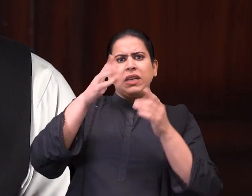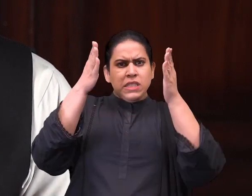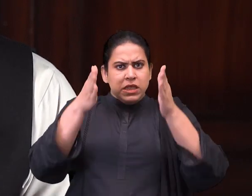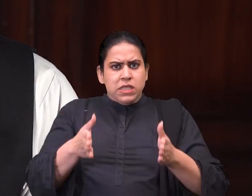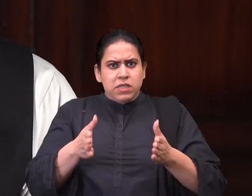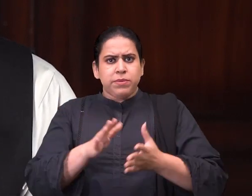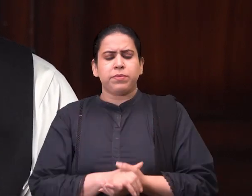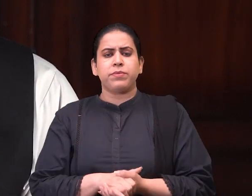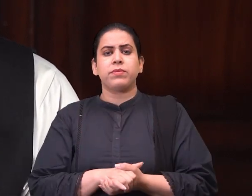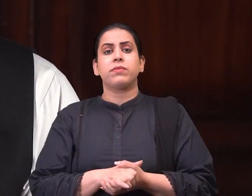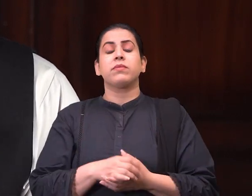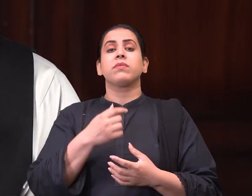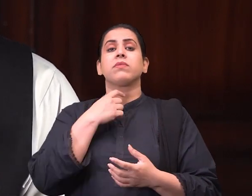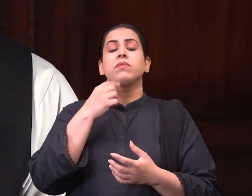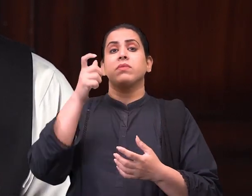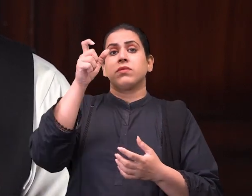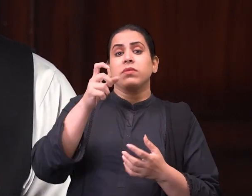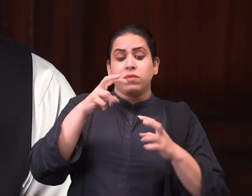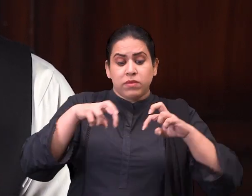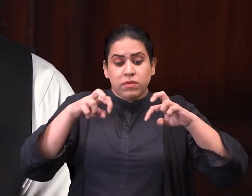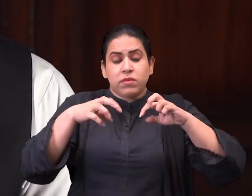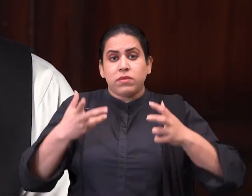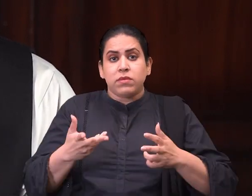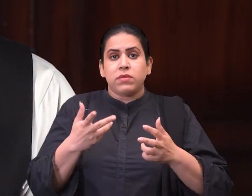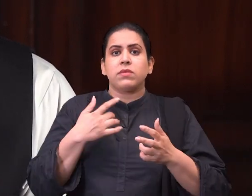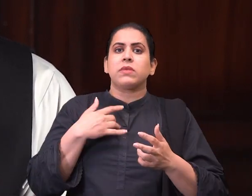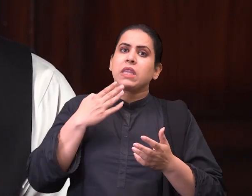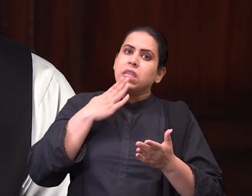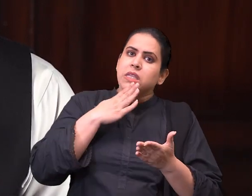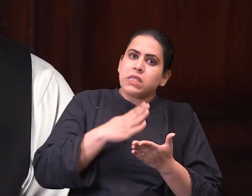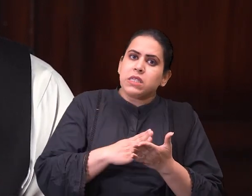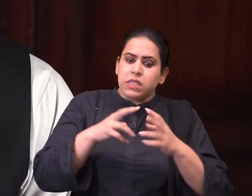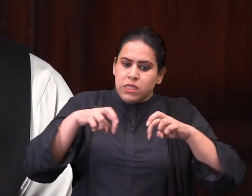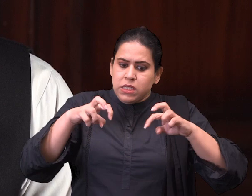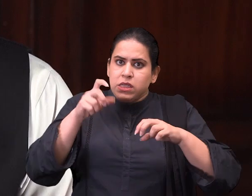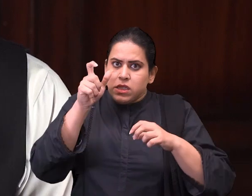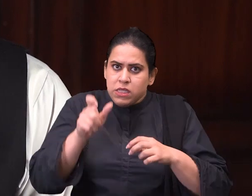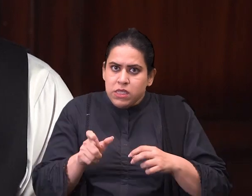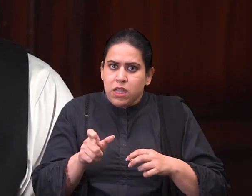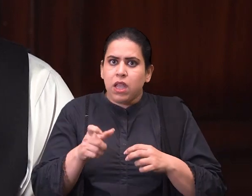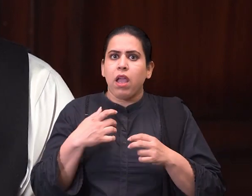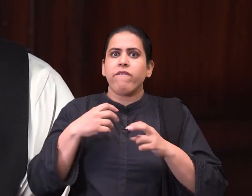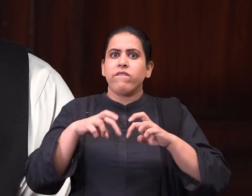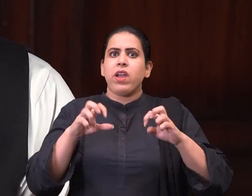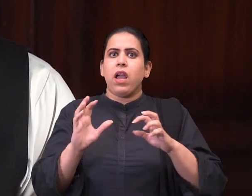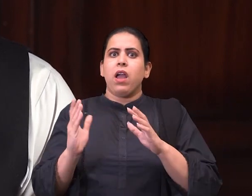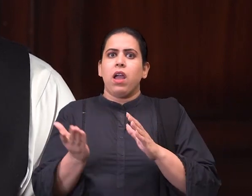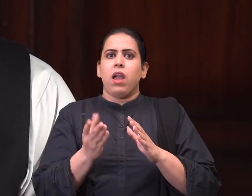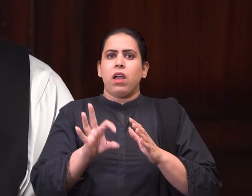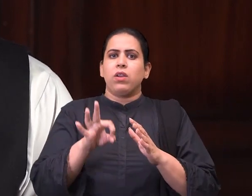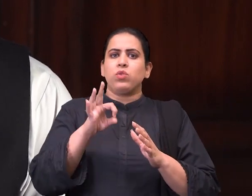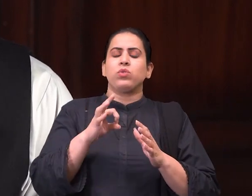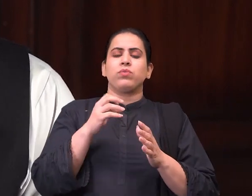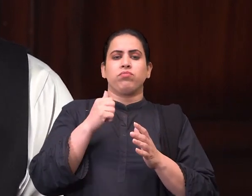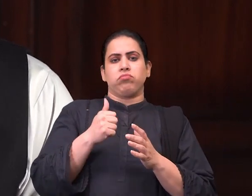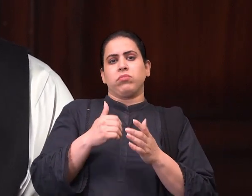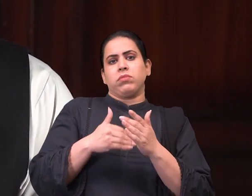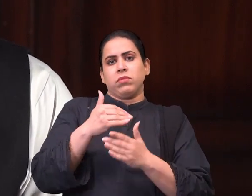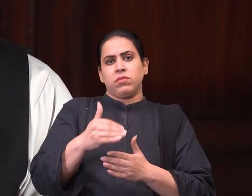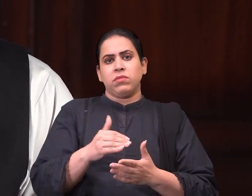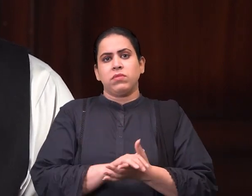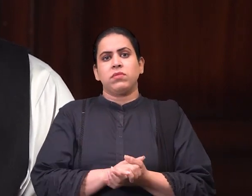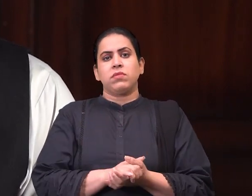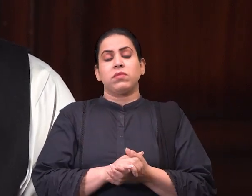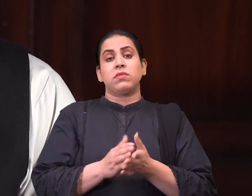to our respiratory system? And so I began researching. And as I was researching, I found immense pleasure in